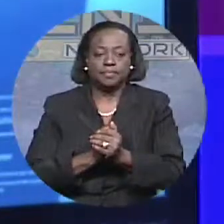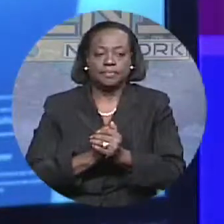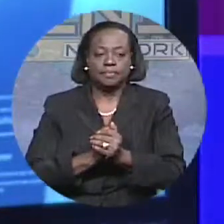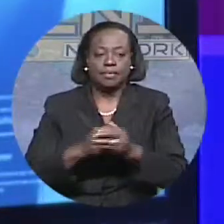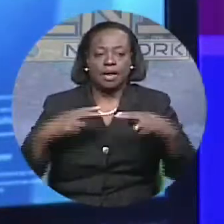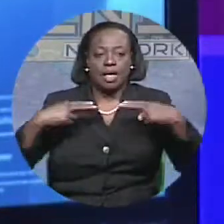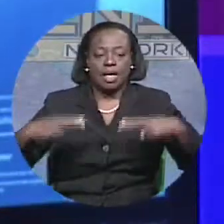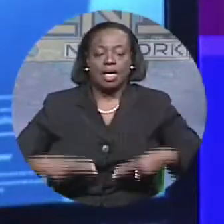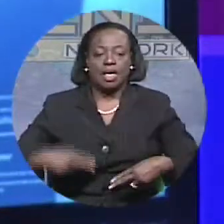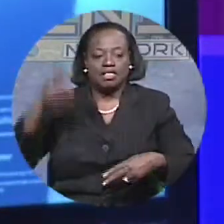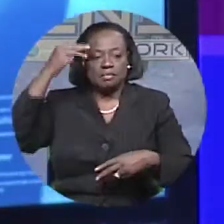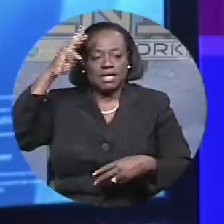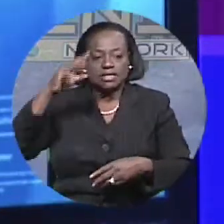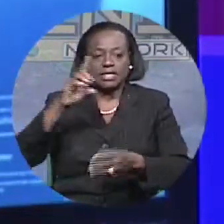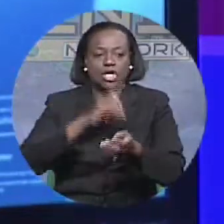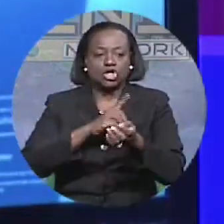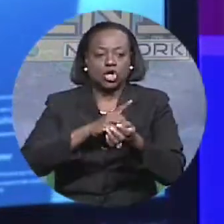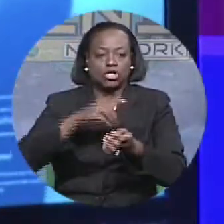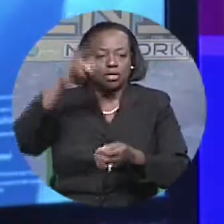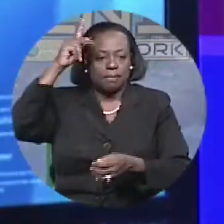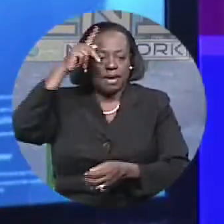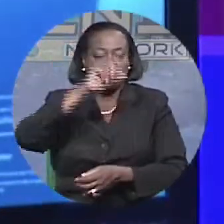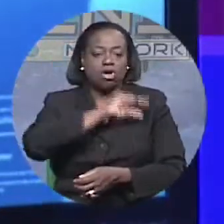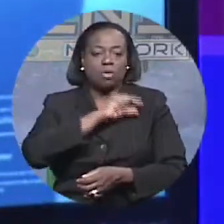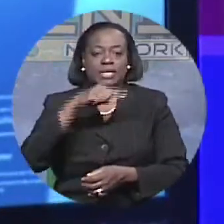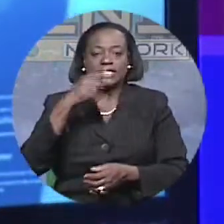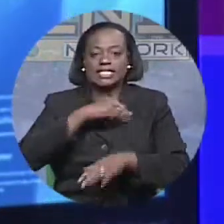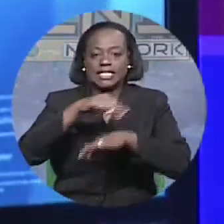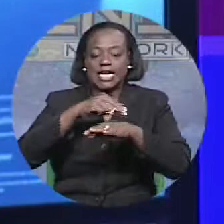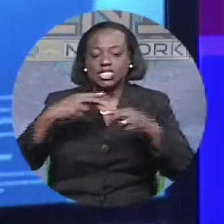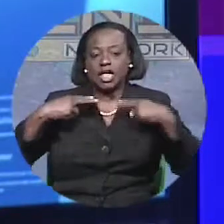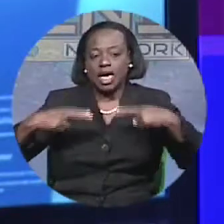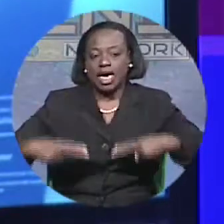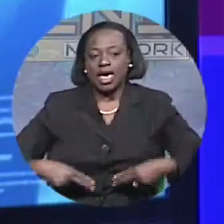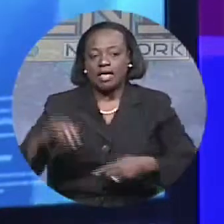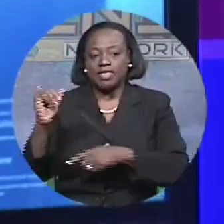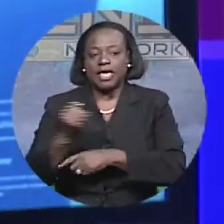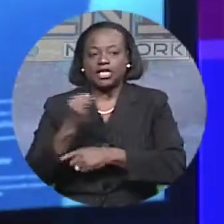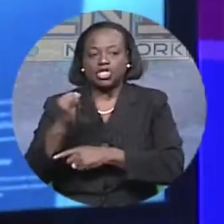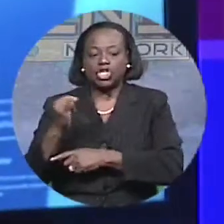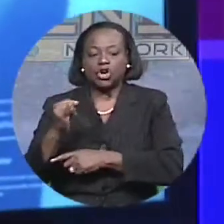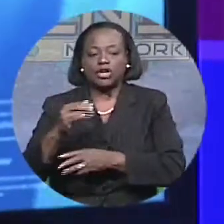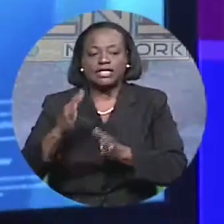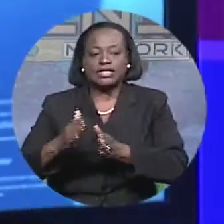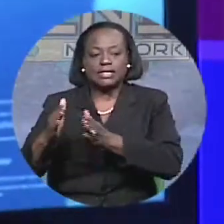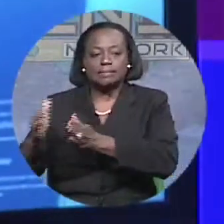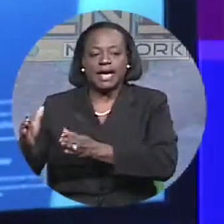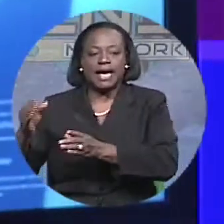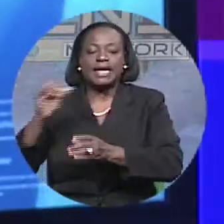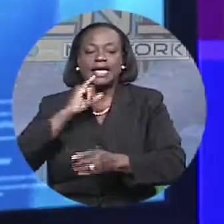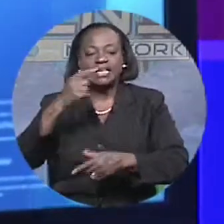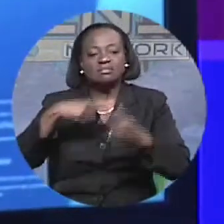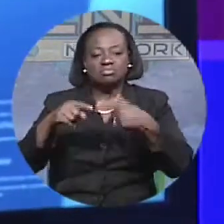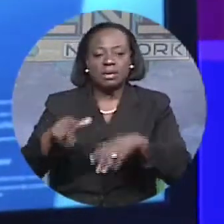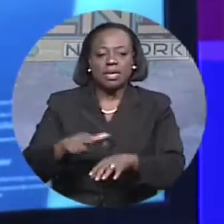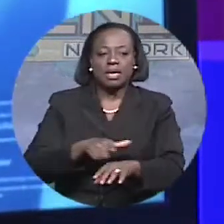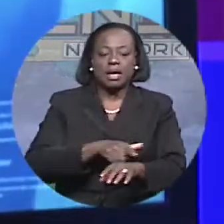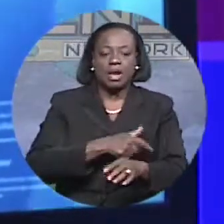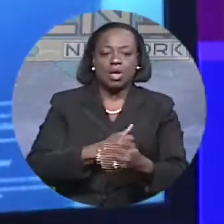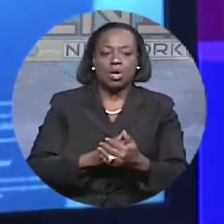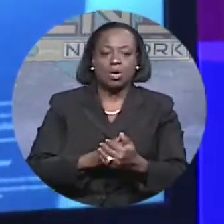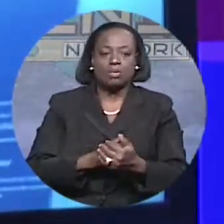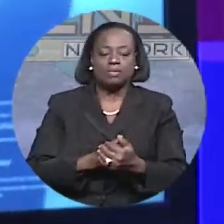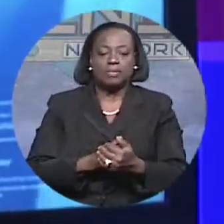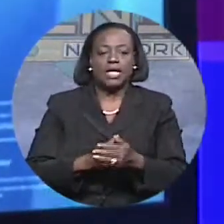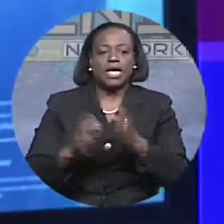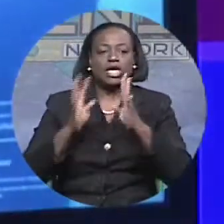Health Minister Dr. Perry Gomez says the National Health Insurance Plan is coming along. He says the committee chaired by Deputy Chief Medical Officer